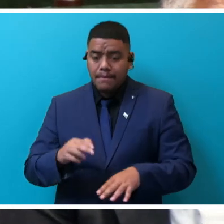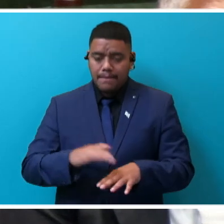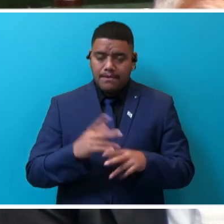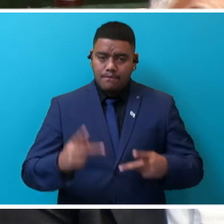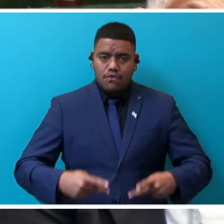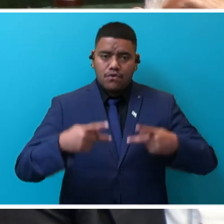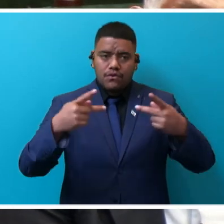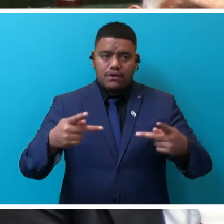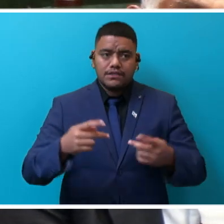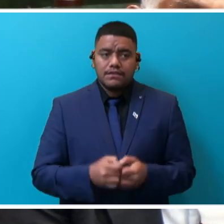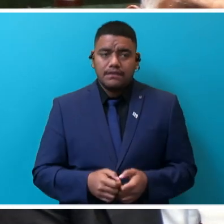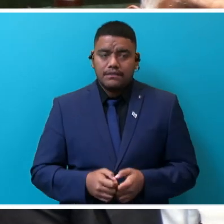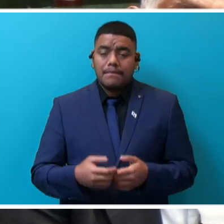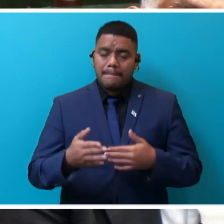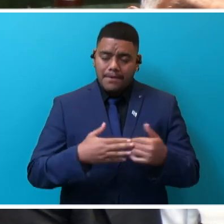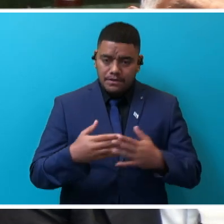be effectively measured